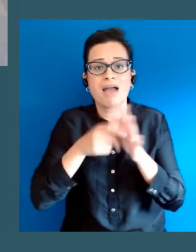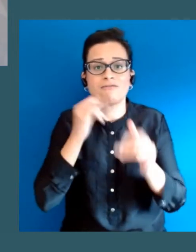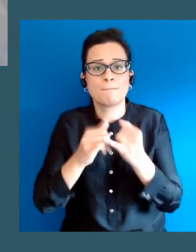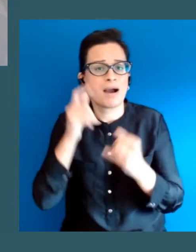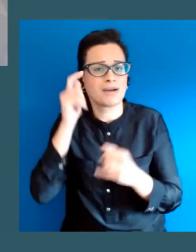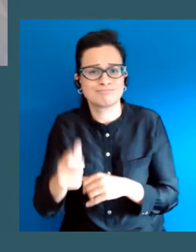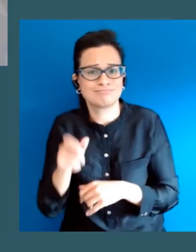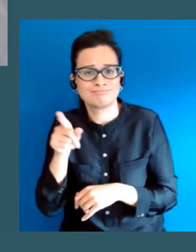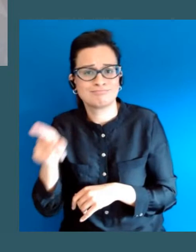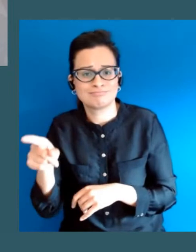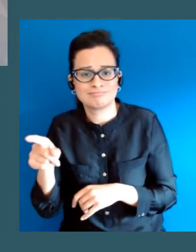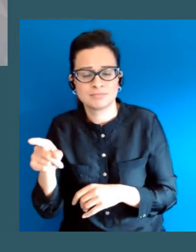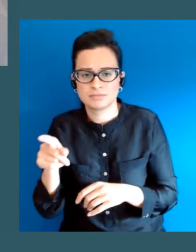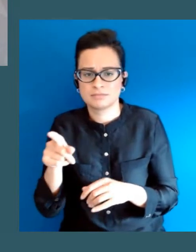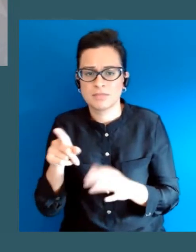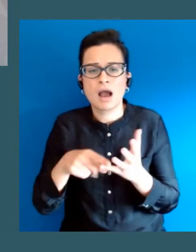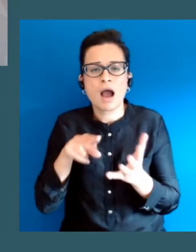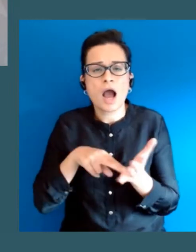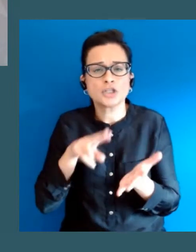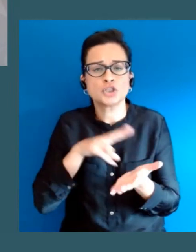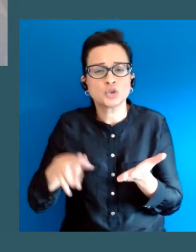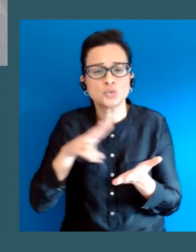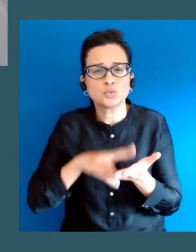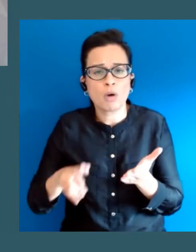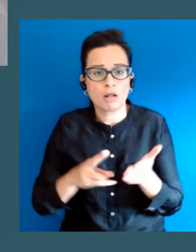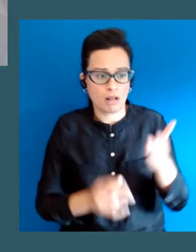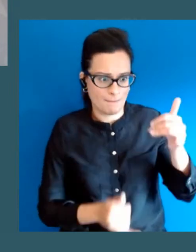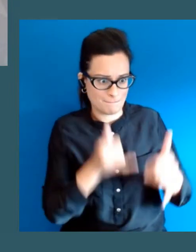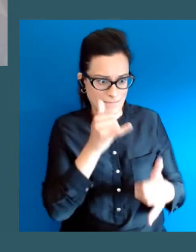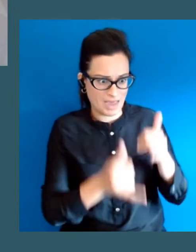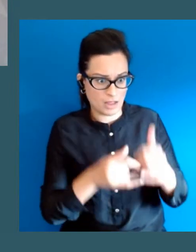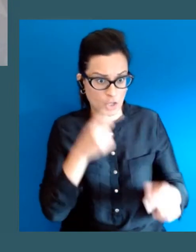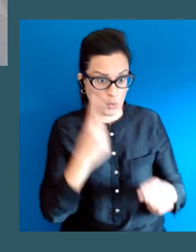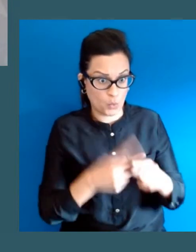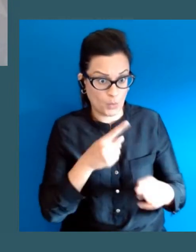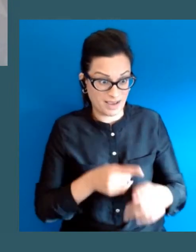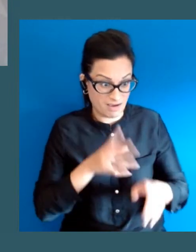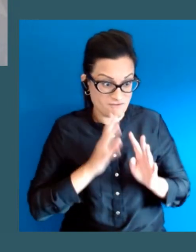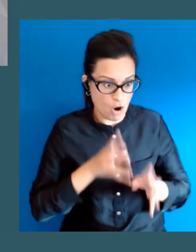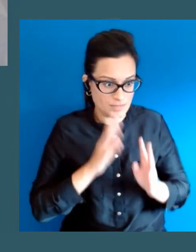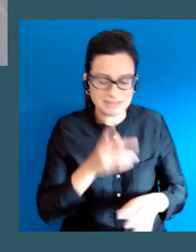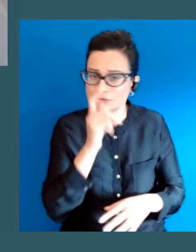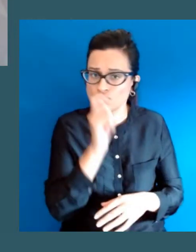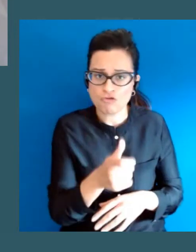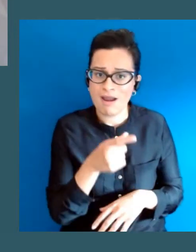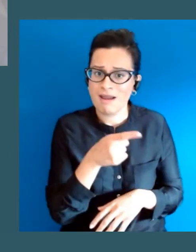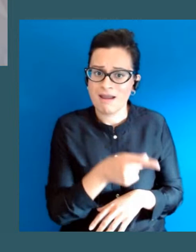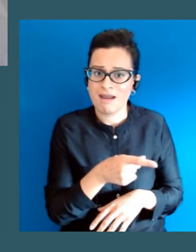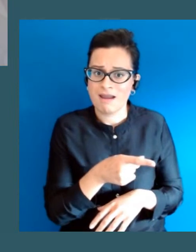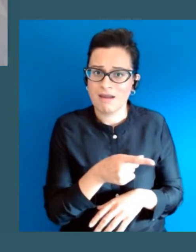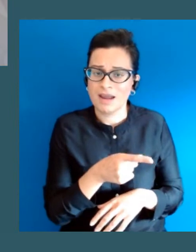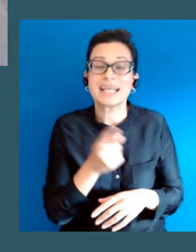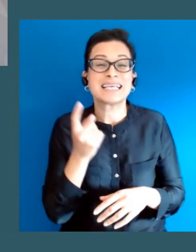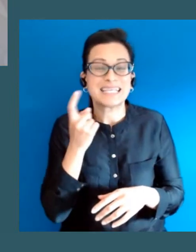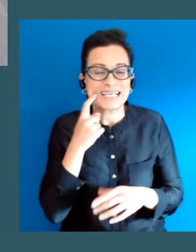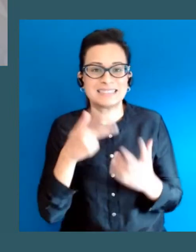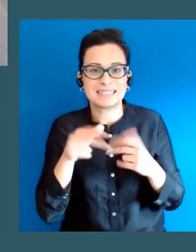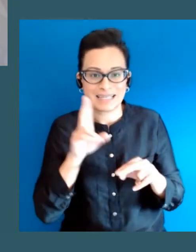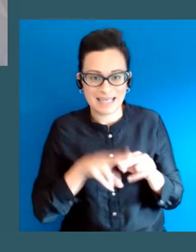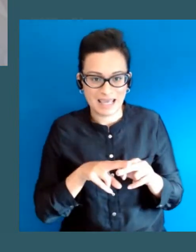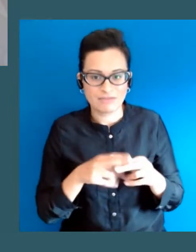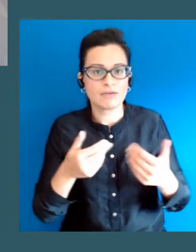unusual to have with milk just quick vomiting. So I think it's relatively easy to differentiate from a